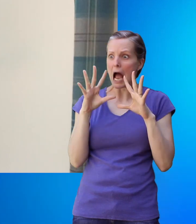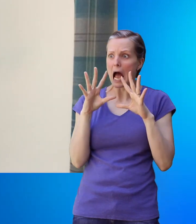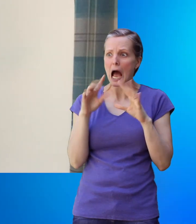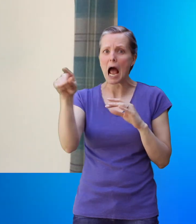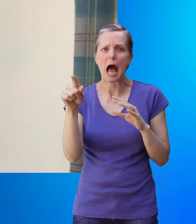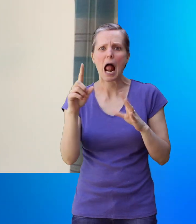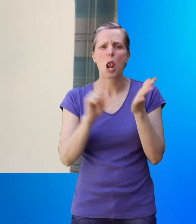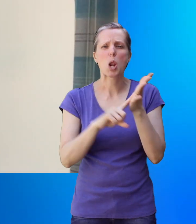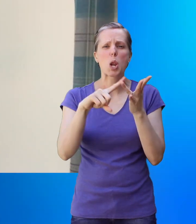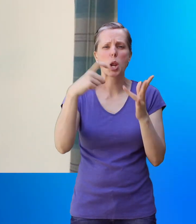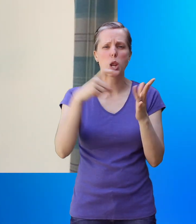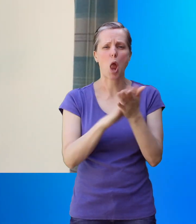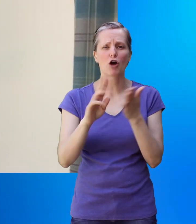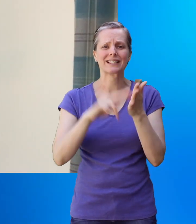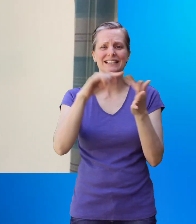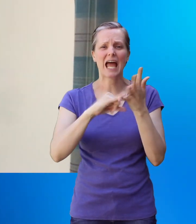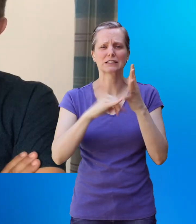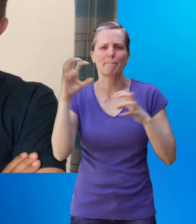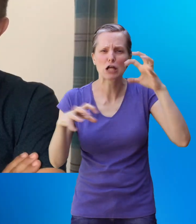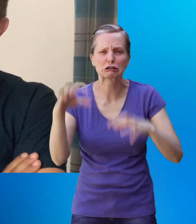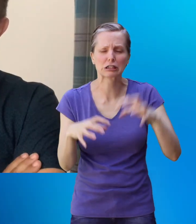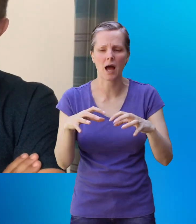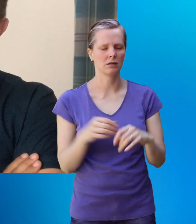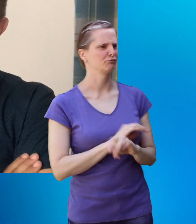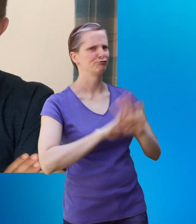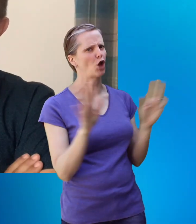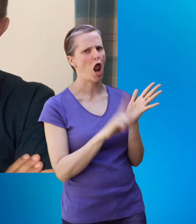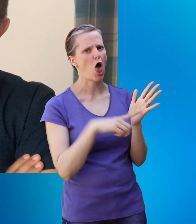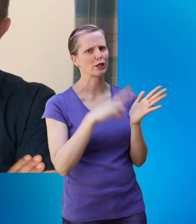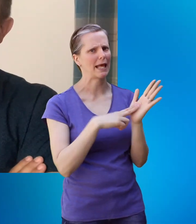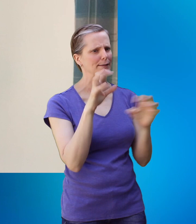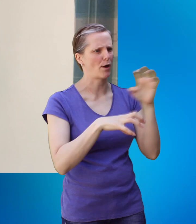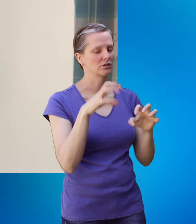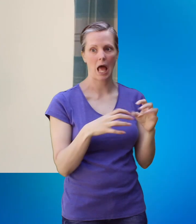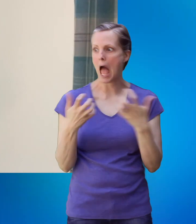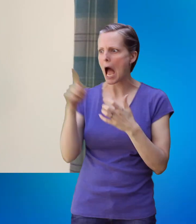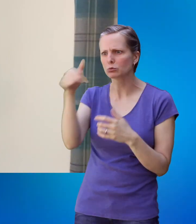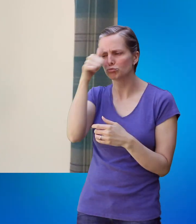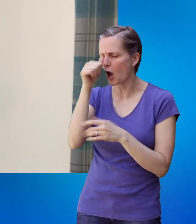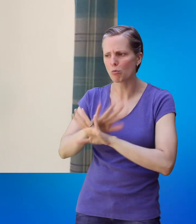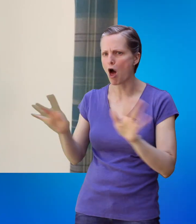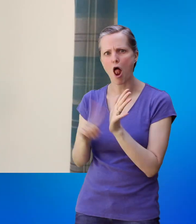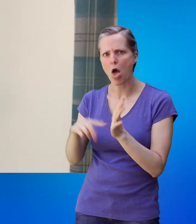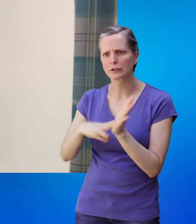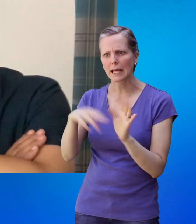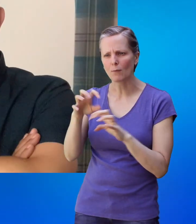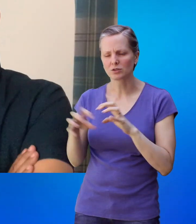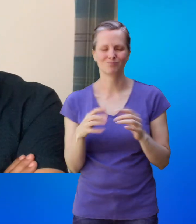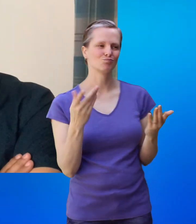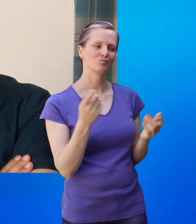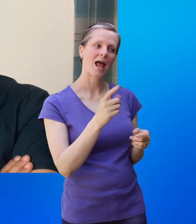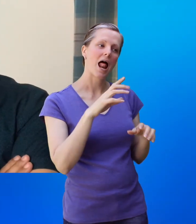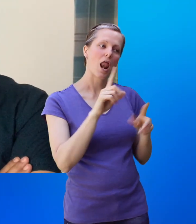screamed, "It's the Loch Ness Monster!" It's not the Loch Ness Monster. How do you know it's not the Loch Ness Monster? The